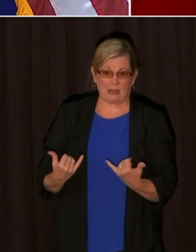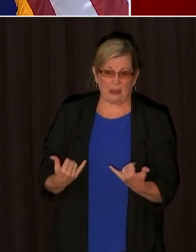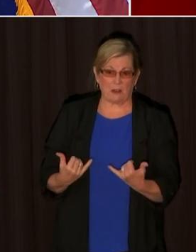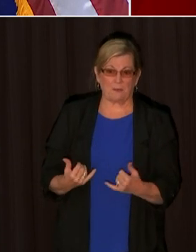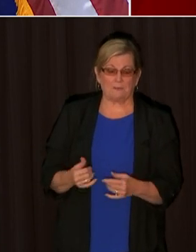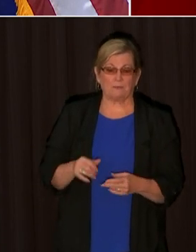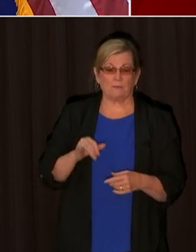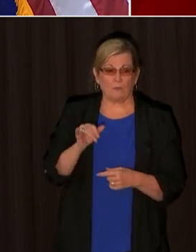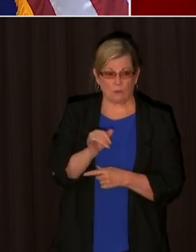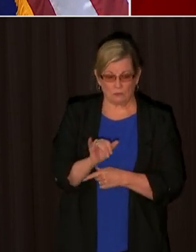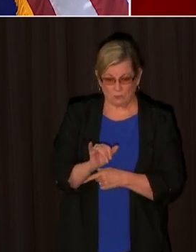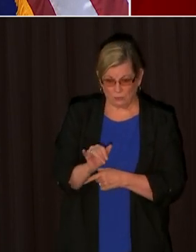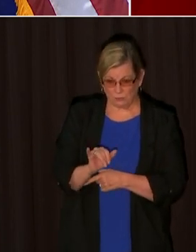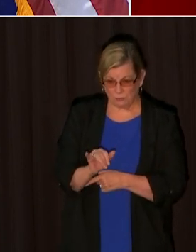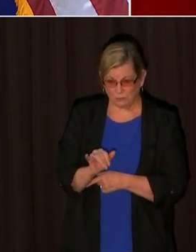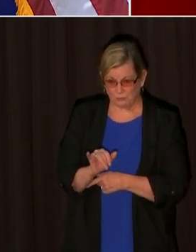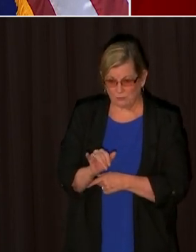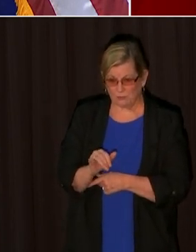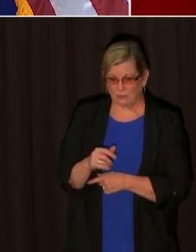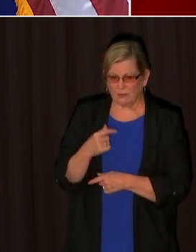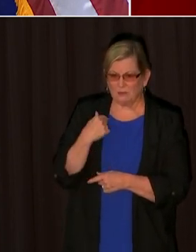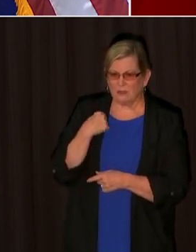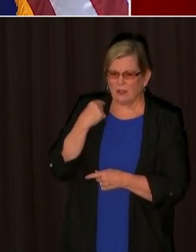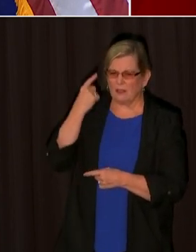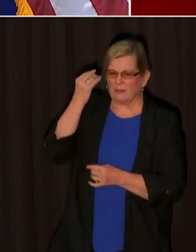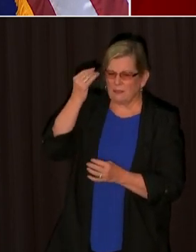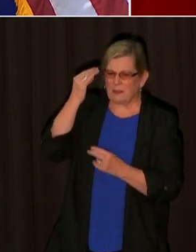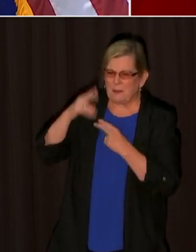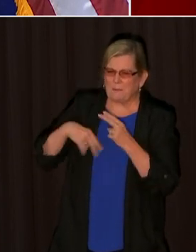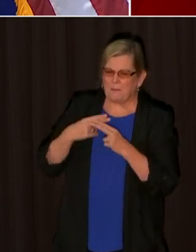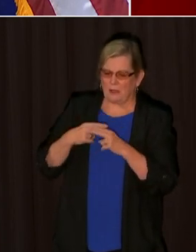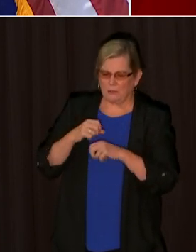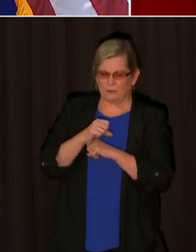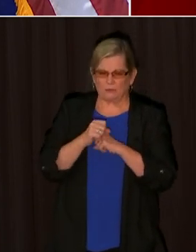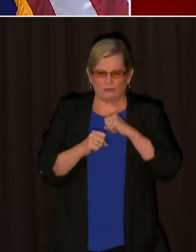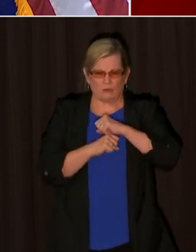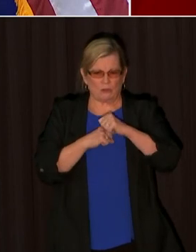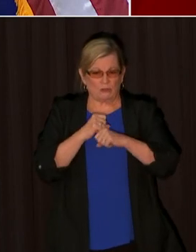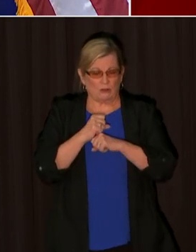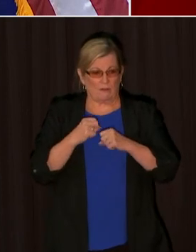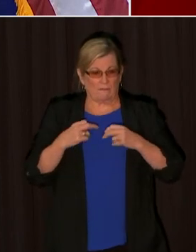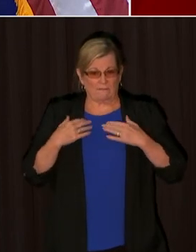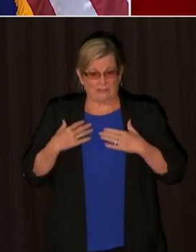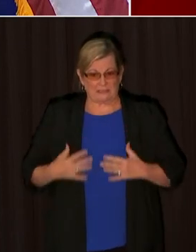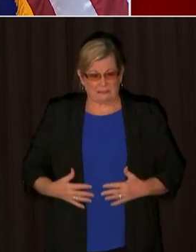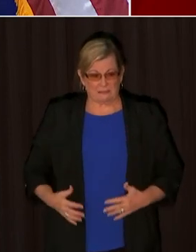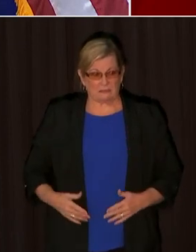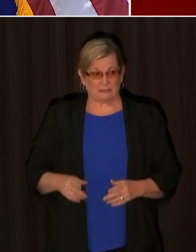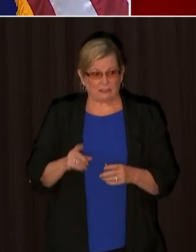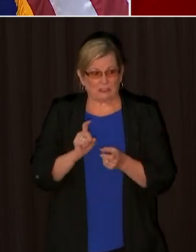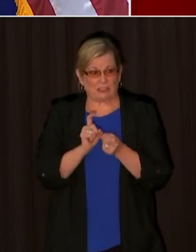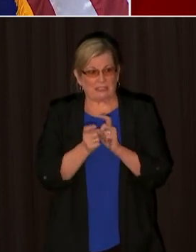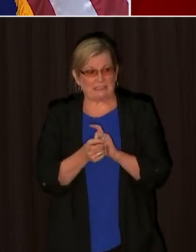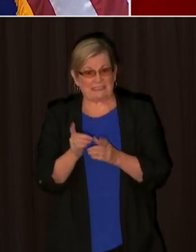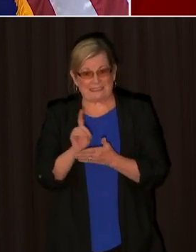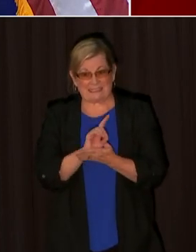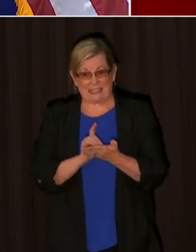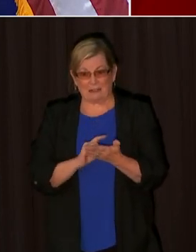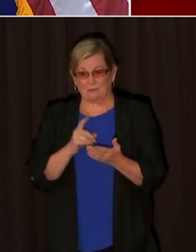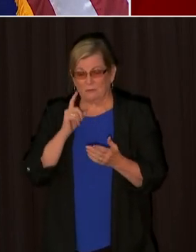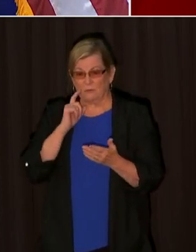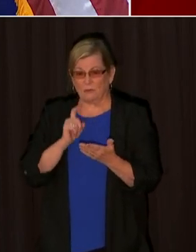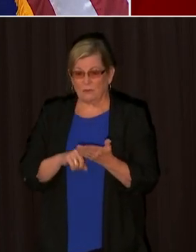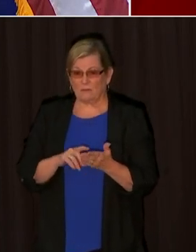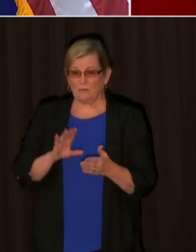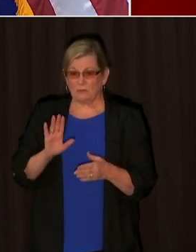again, thinking through the structural, physical redesign of their practice, making sure that they have the personal protective equipment